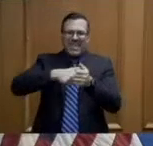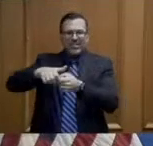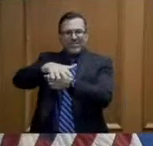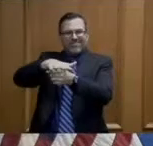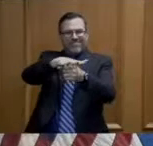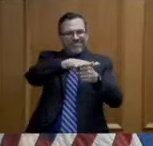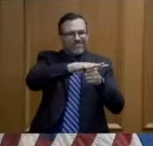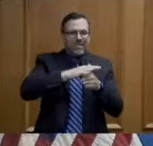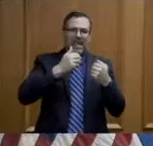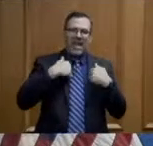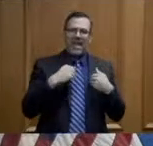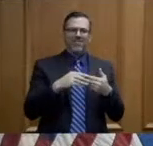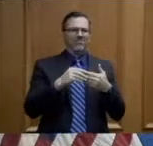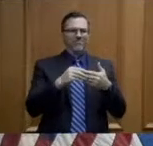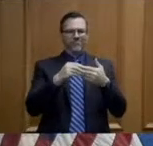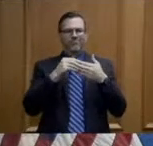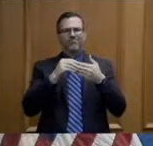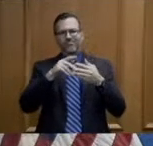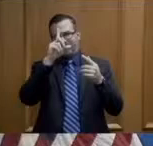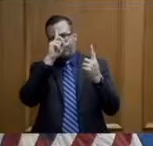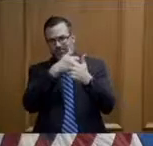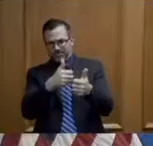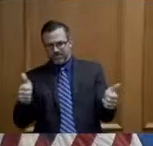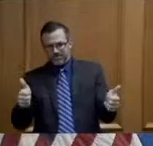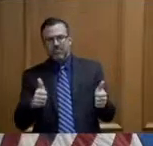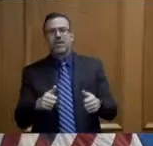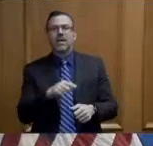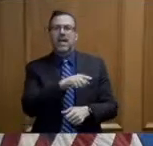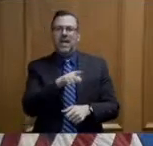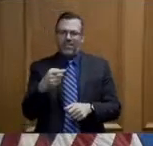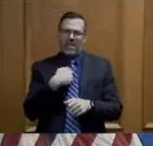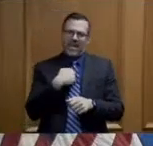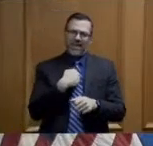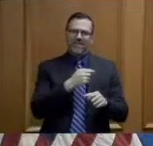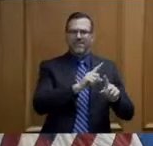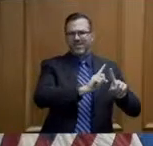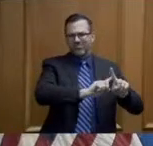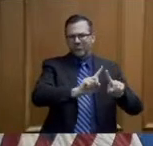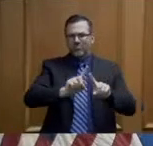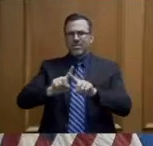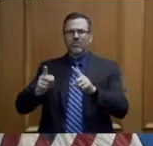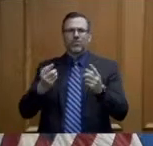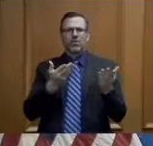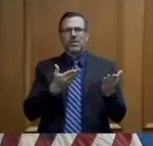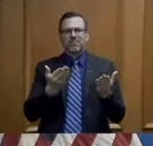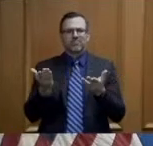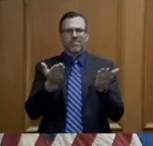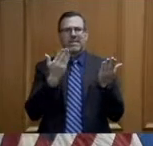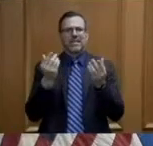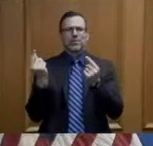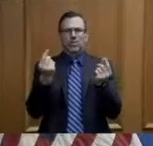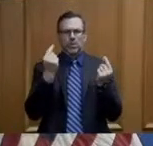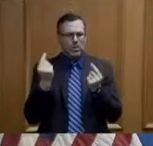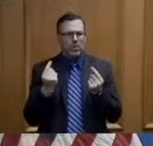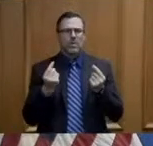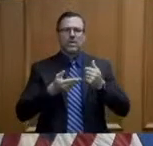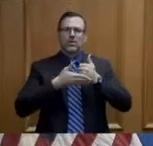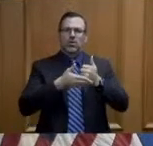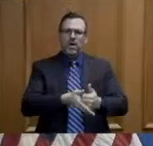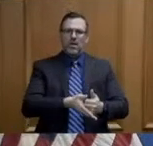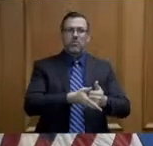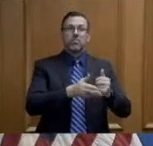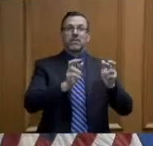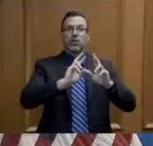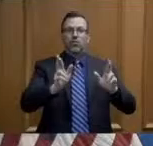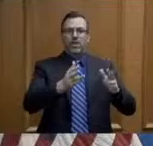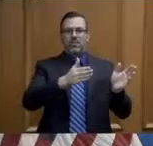the state as they have critical year-end activities that they need to complete and to begin, in fact, preparing for next